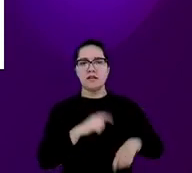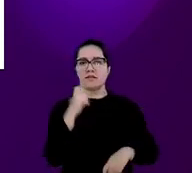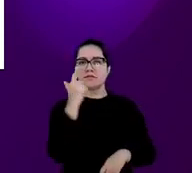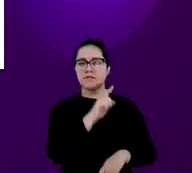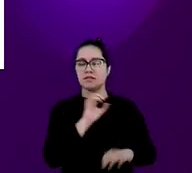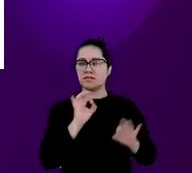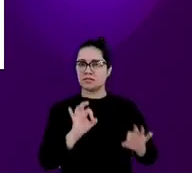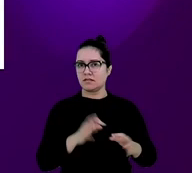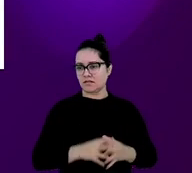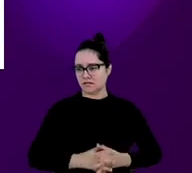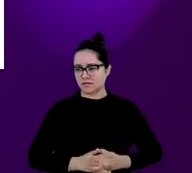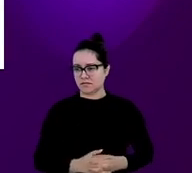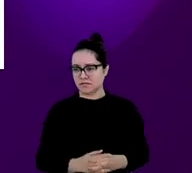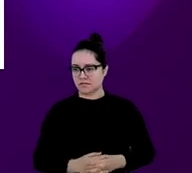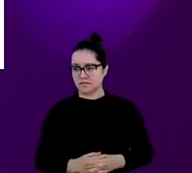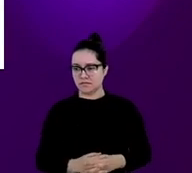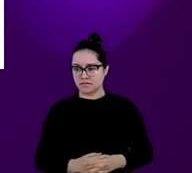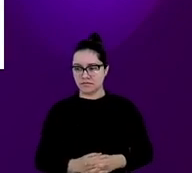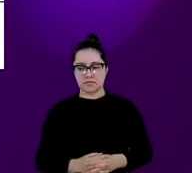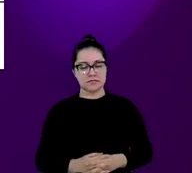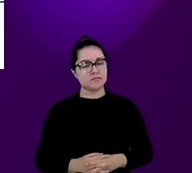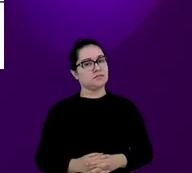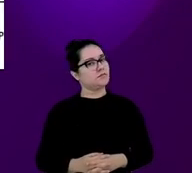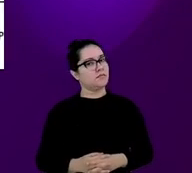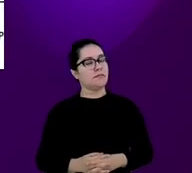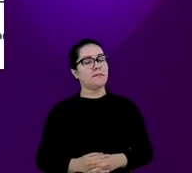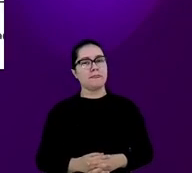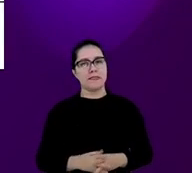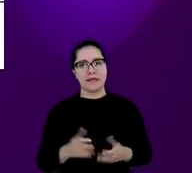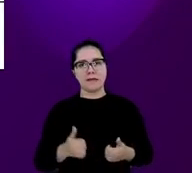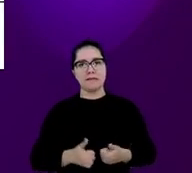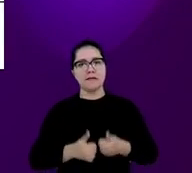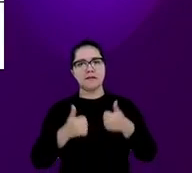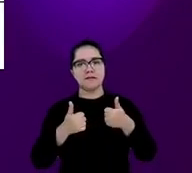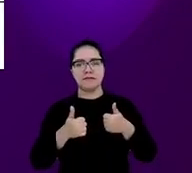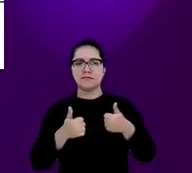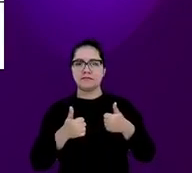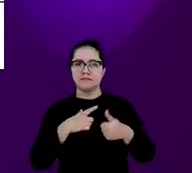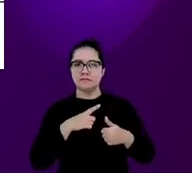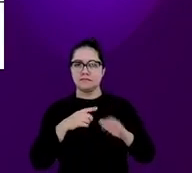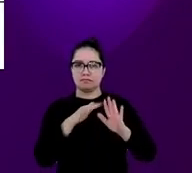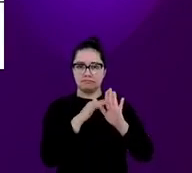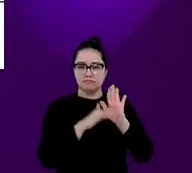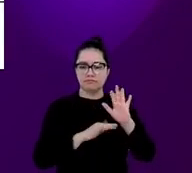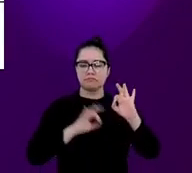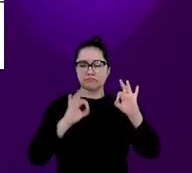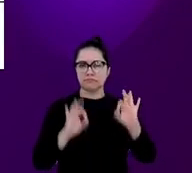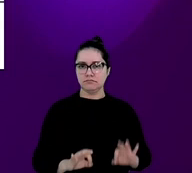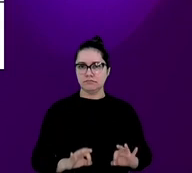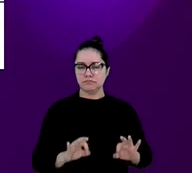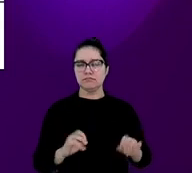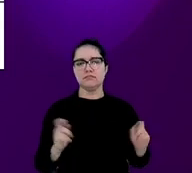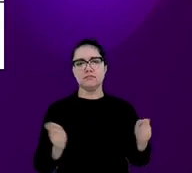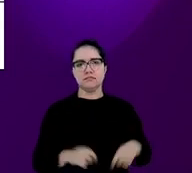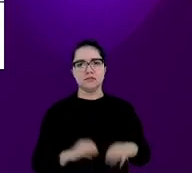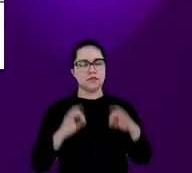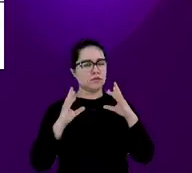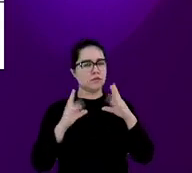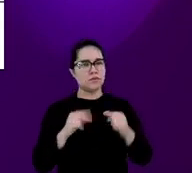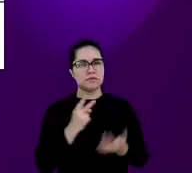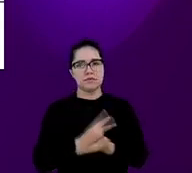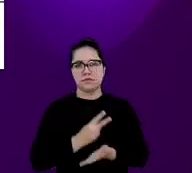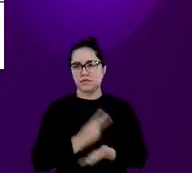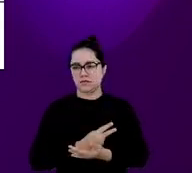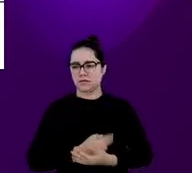optical parameters ever, every time. We proved it in our clinical